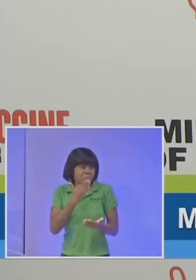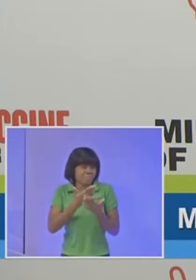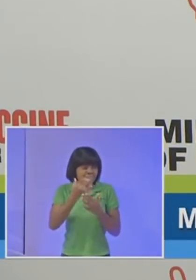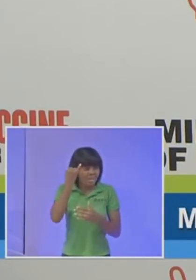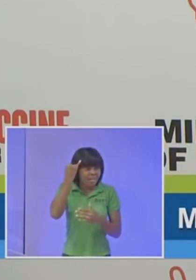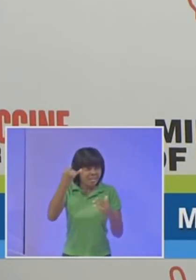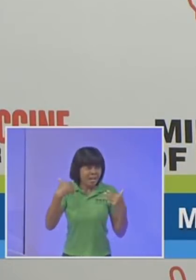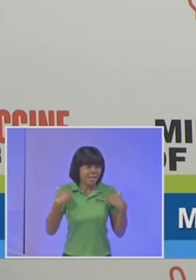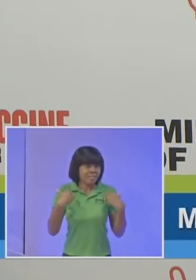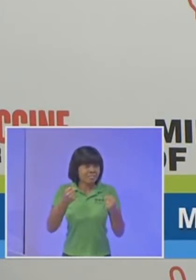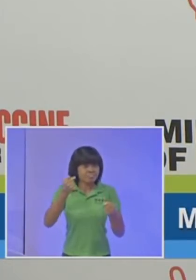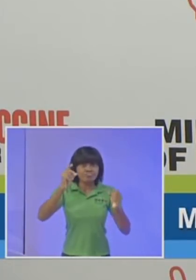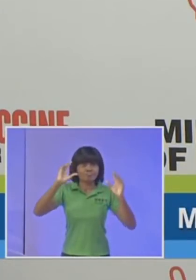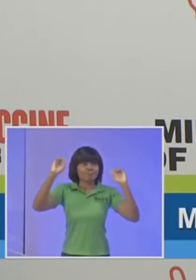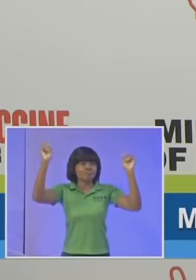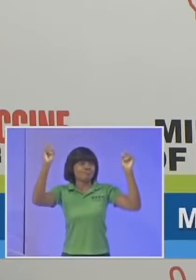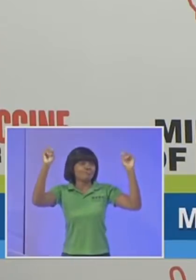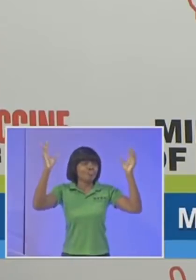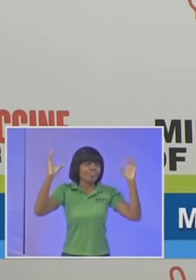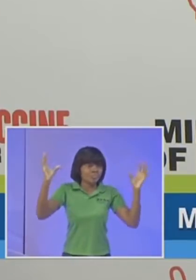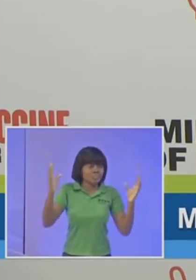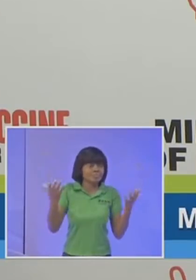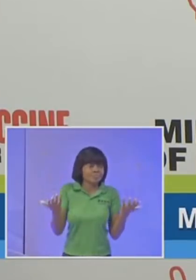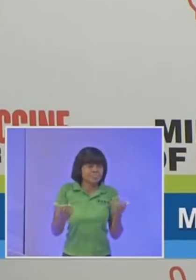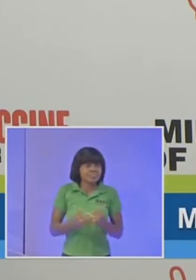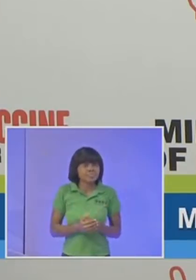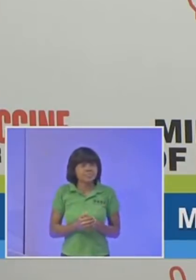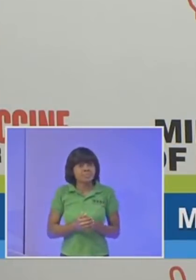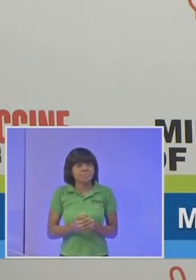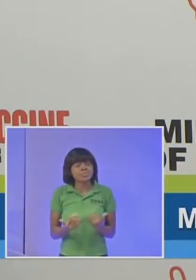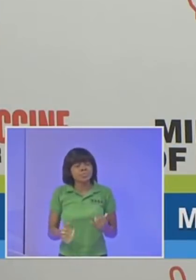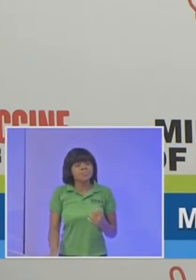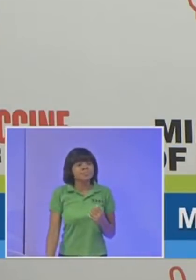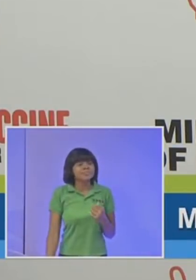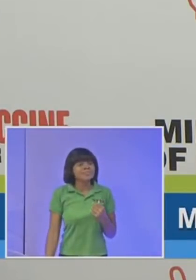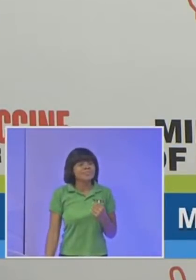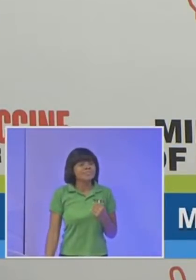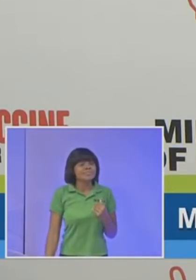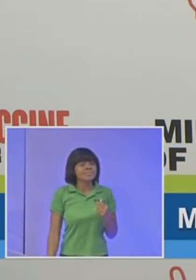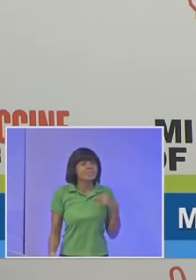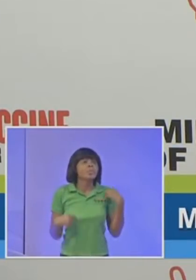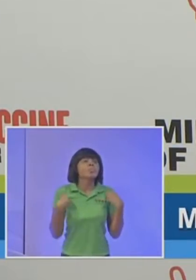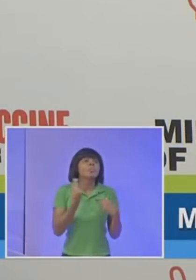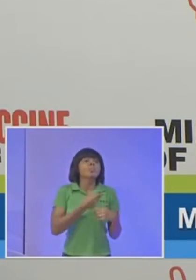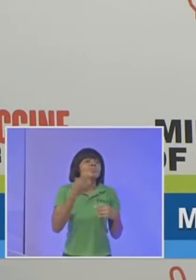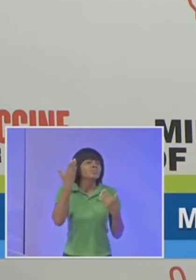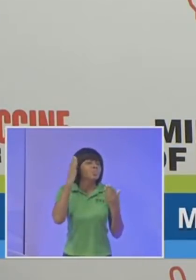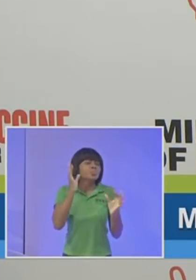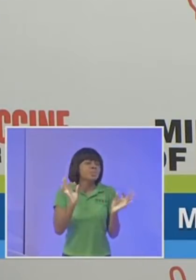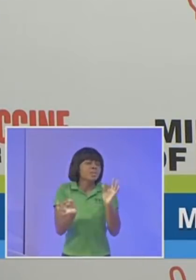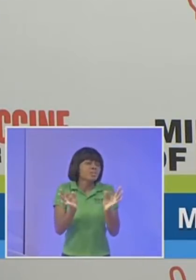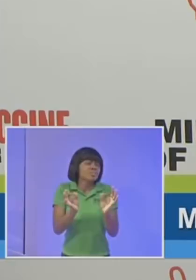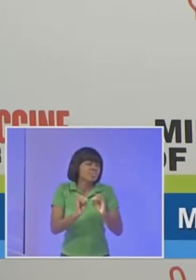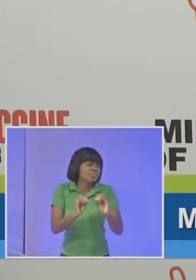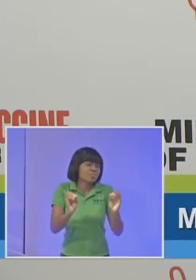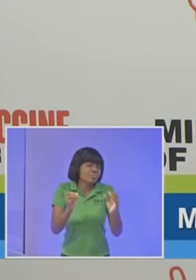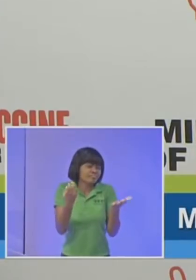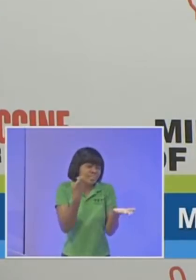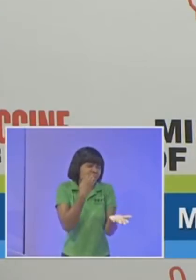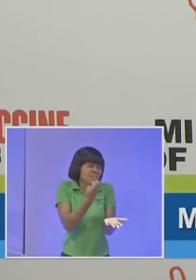have contracted the disease in any particular place of work. We have no hard evidence